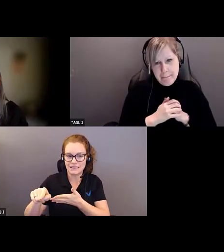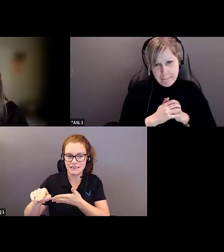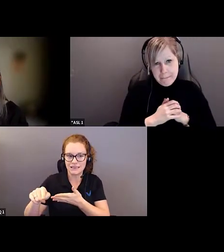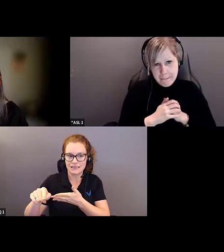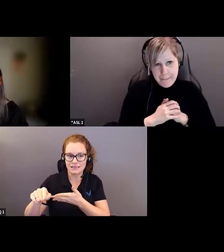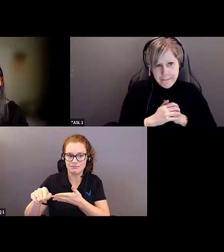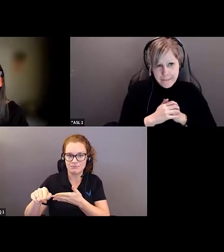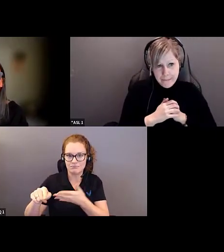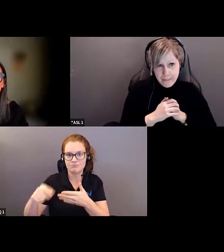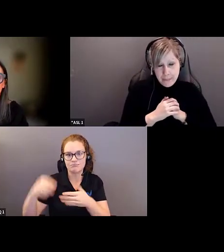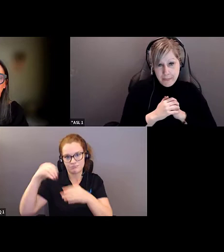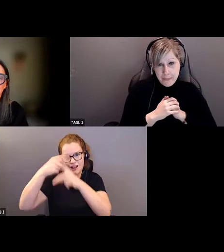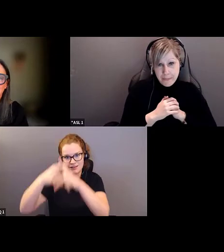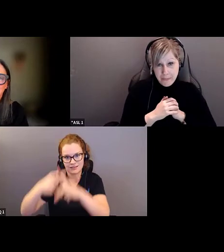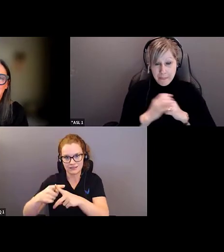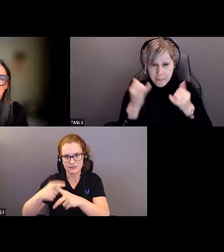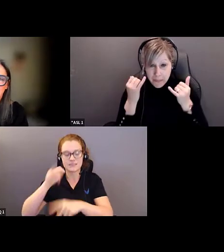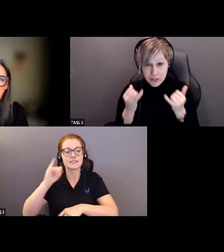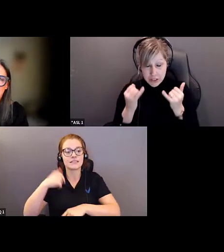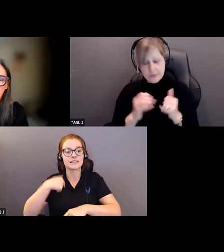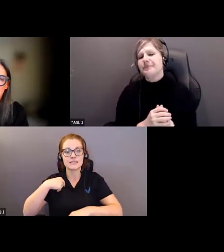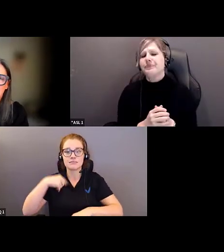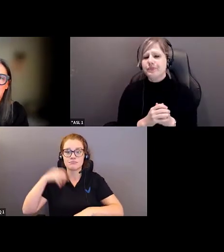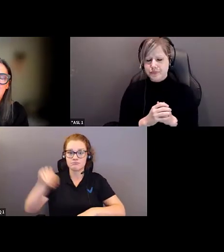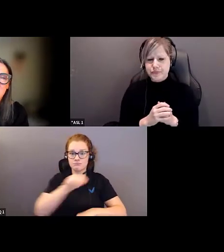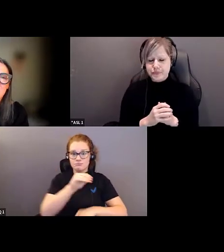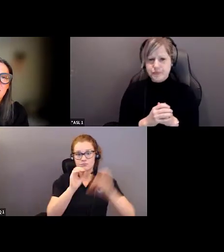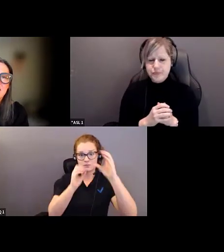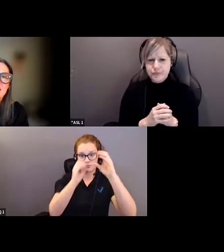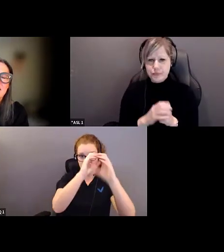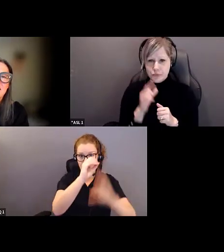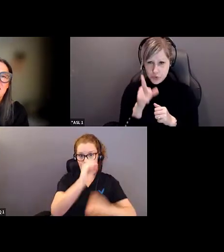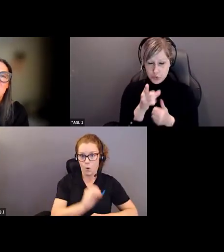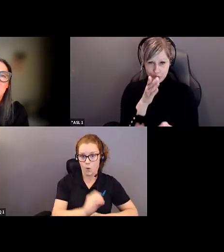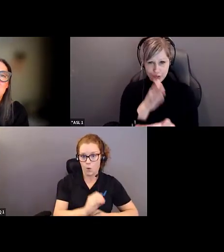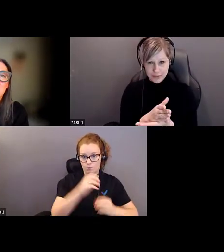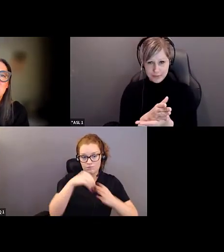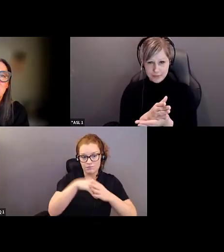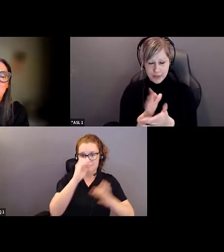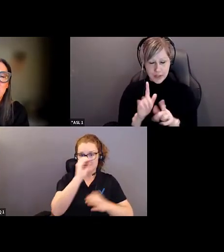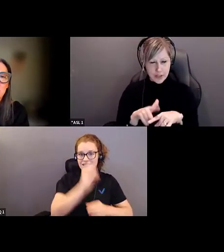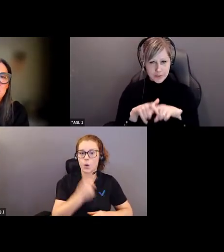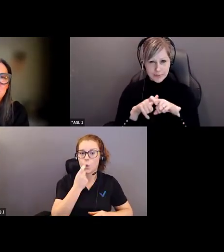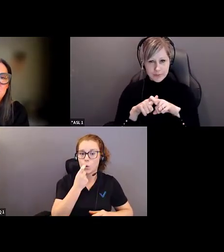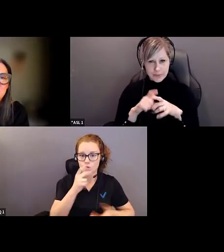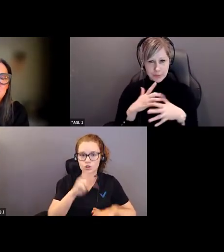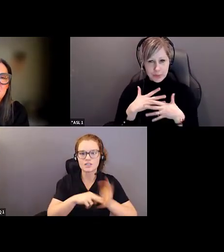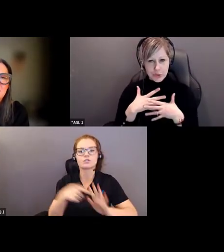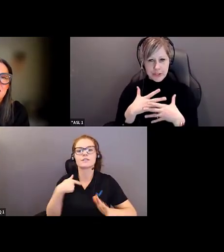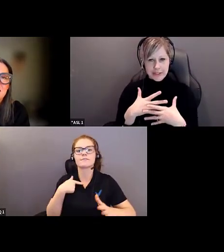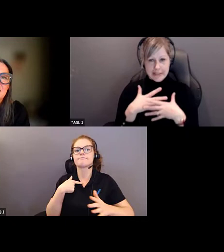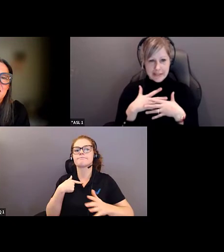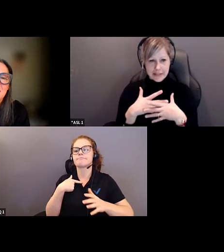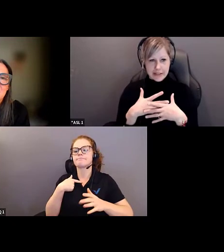And so we give you a moment. Stop, take a breath, go to your